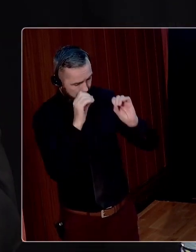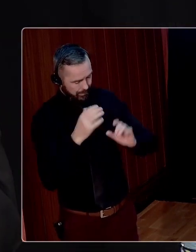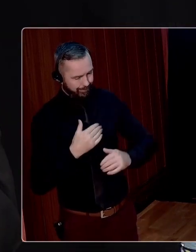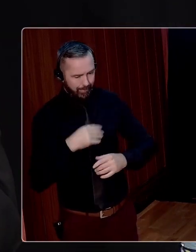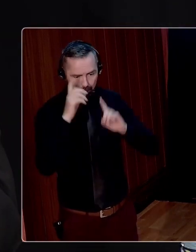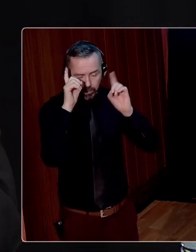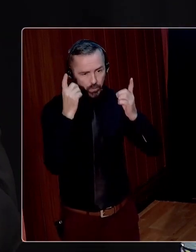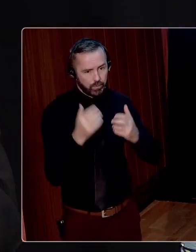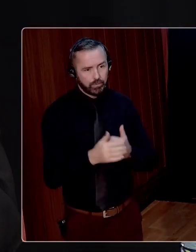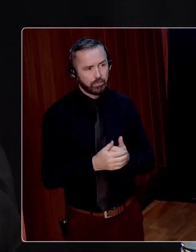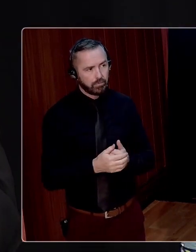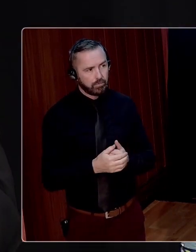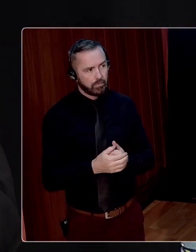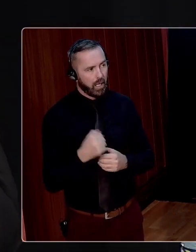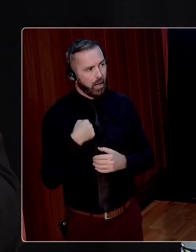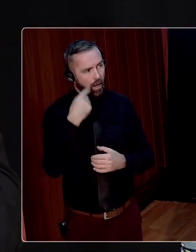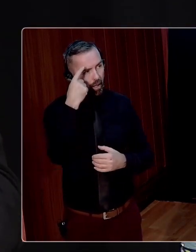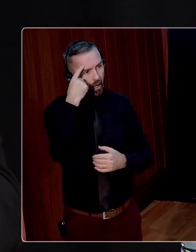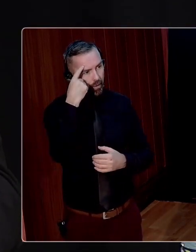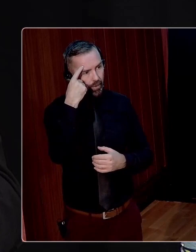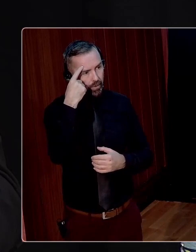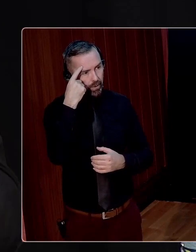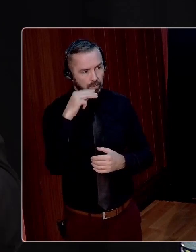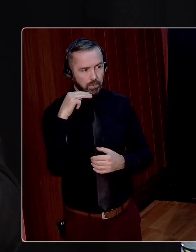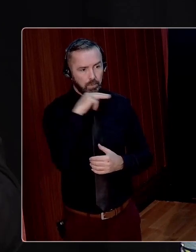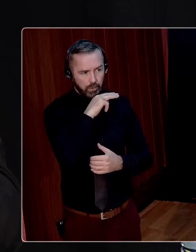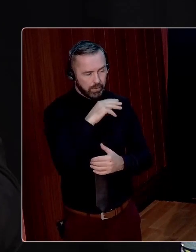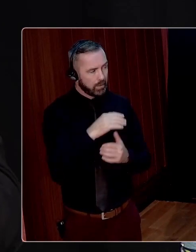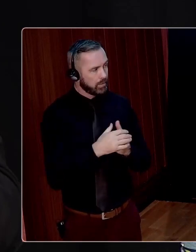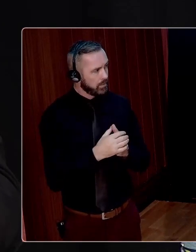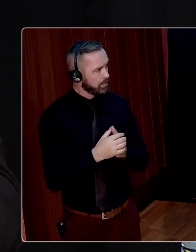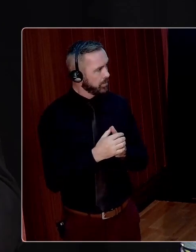honest. I thought that it was significant